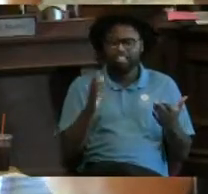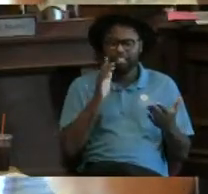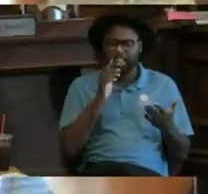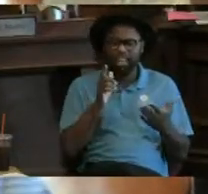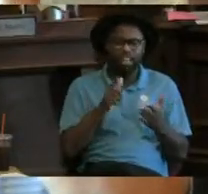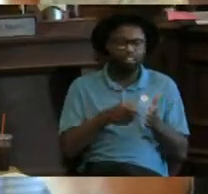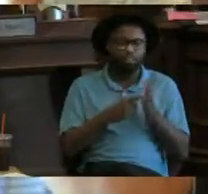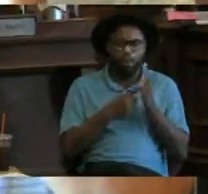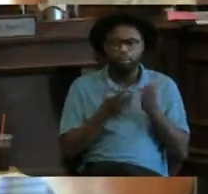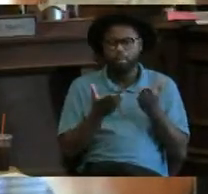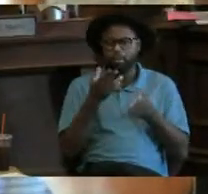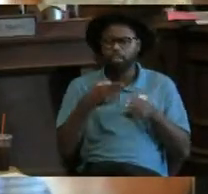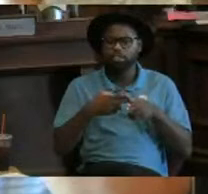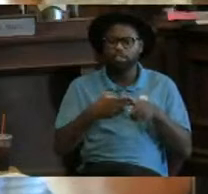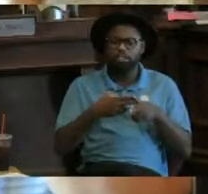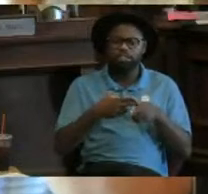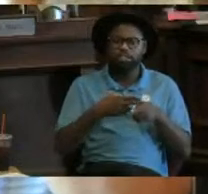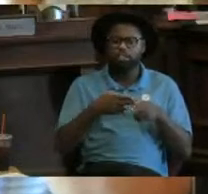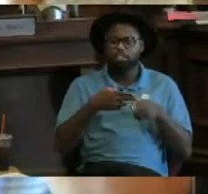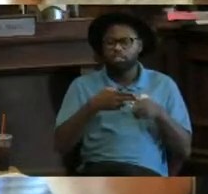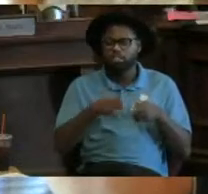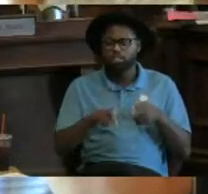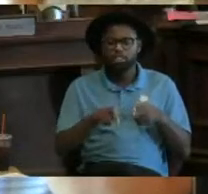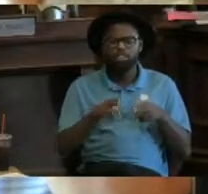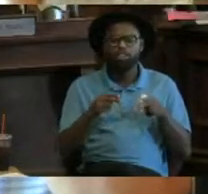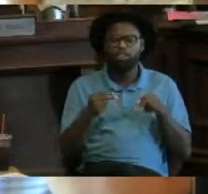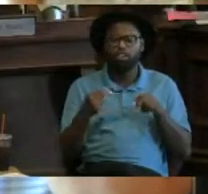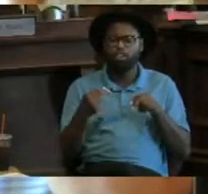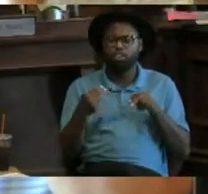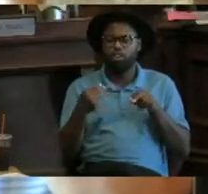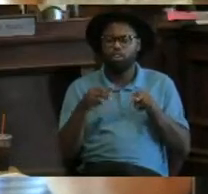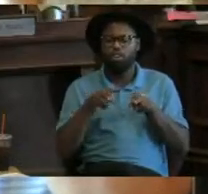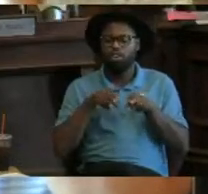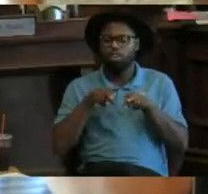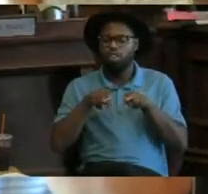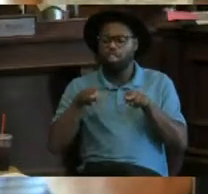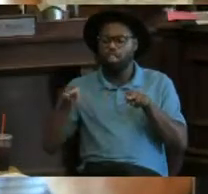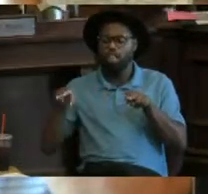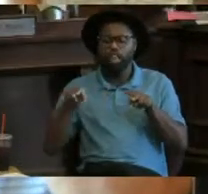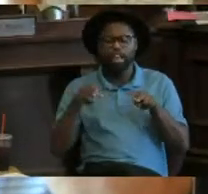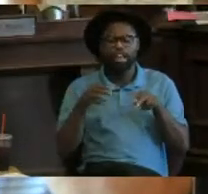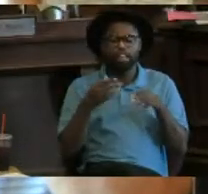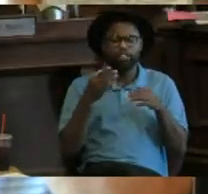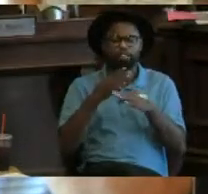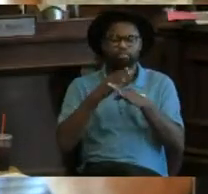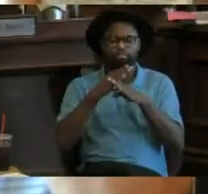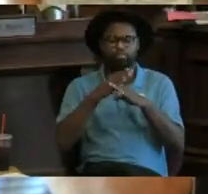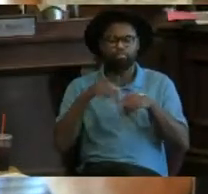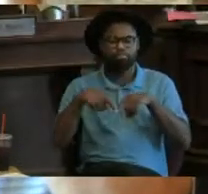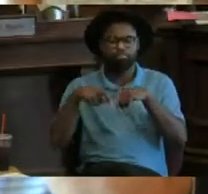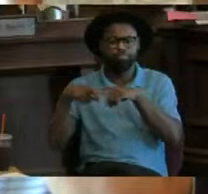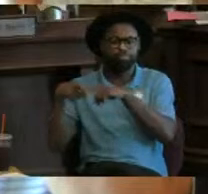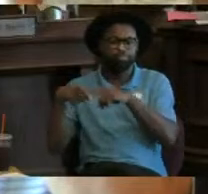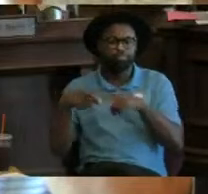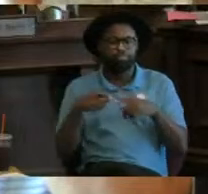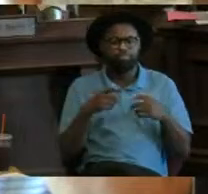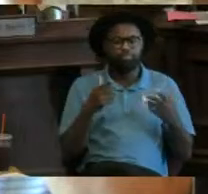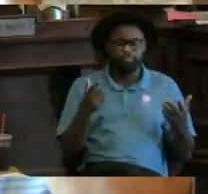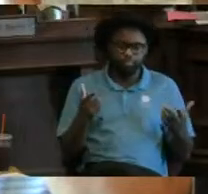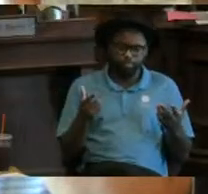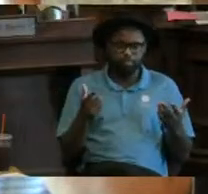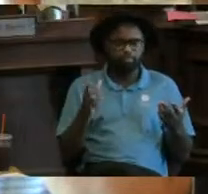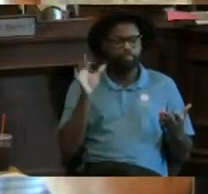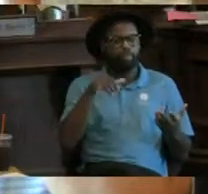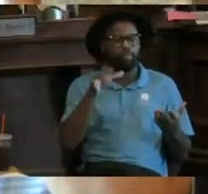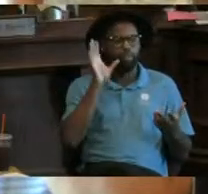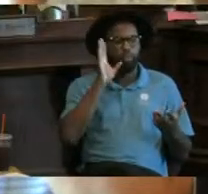maybe some temporary short-term lane closures if we had to do that. Not necessarily related to areaways, but